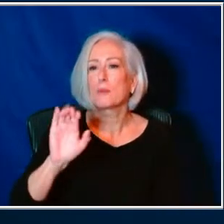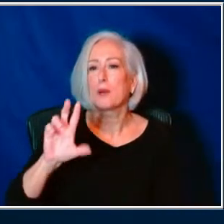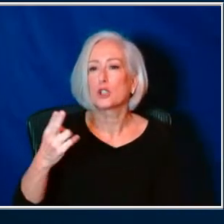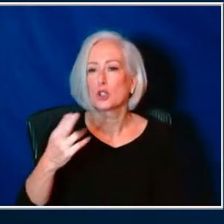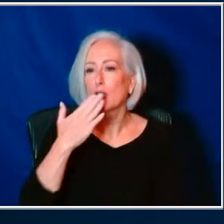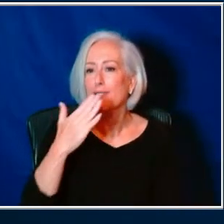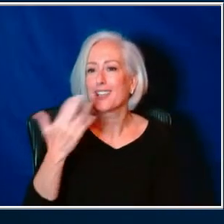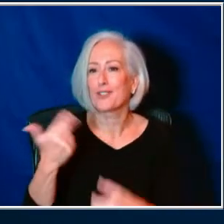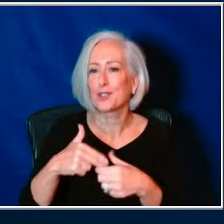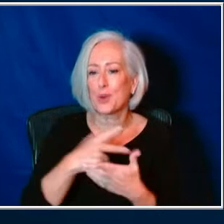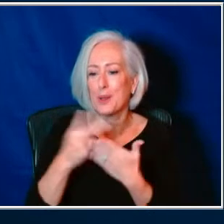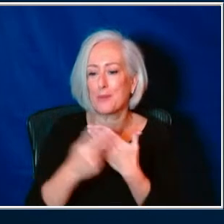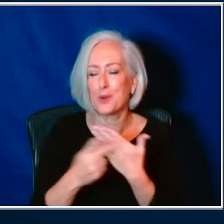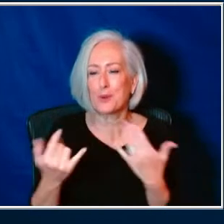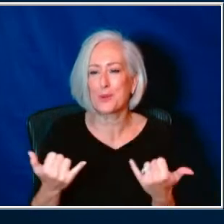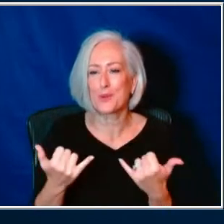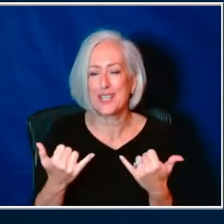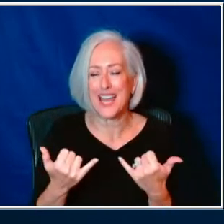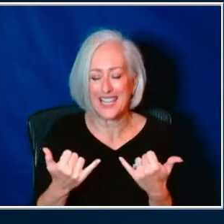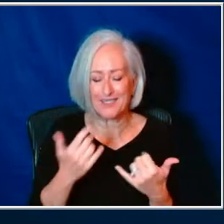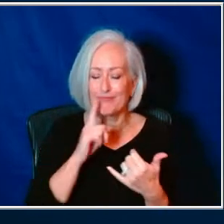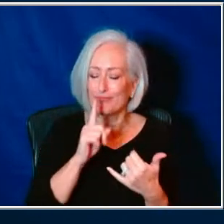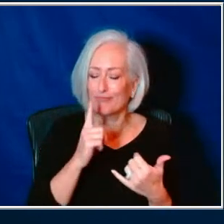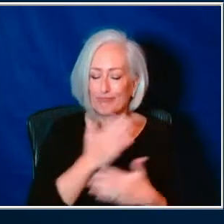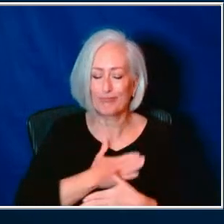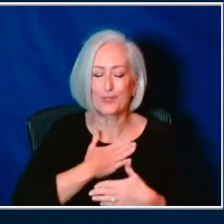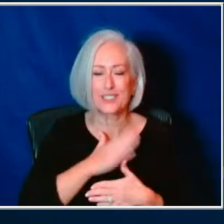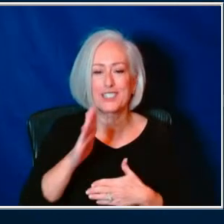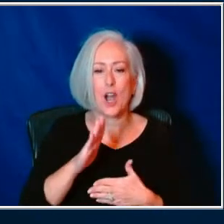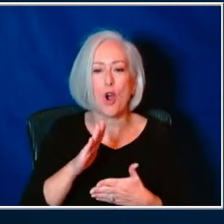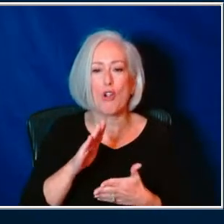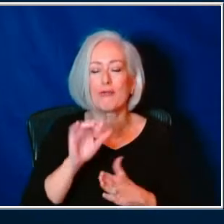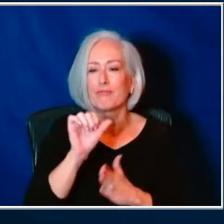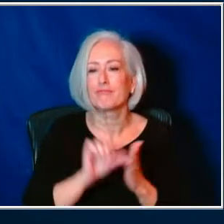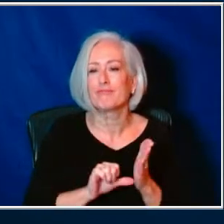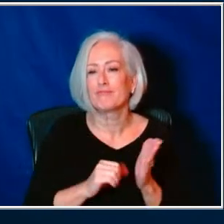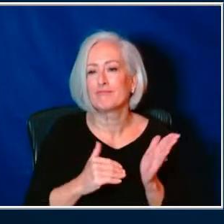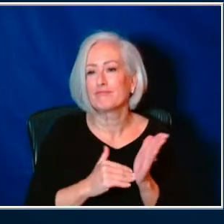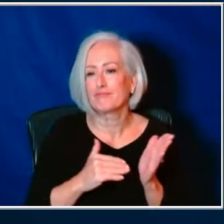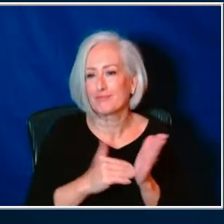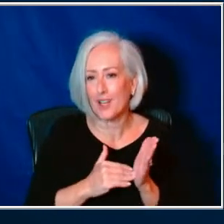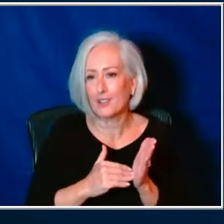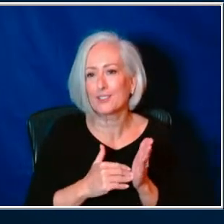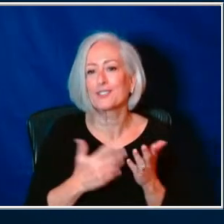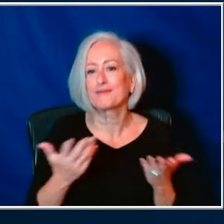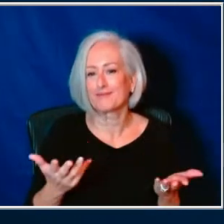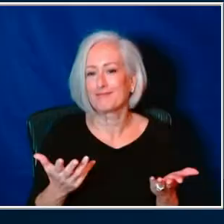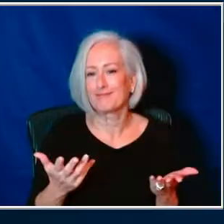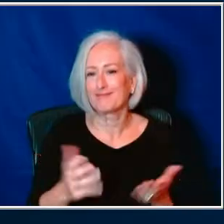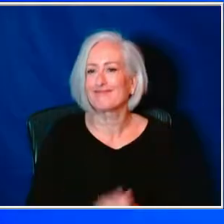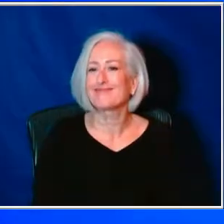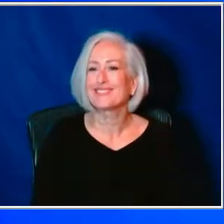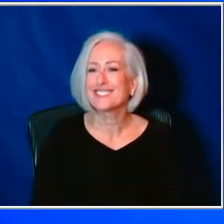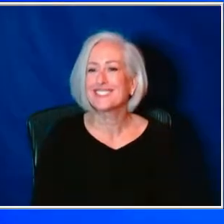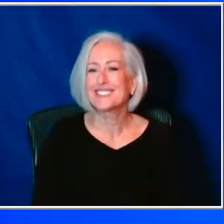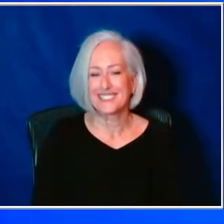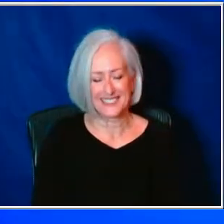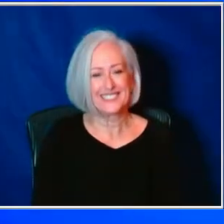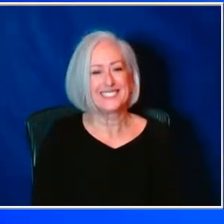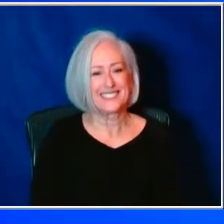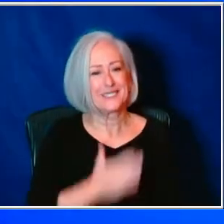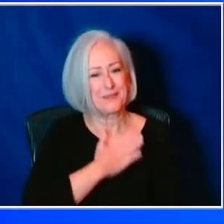on the program today. Always appreciate our orthopedic surgery colleagues and what a difference that can make. Yeah, for sure. My